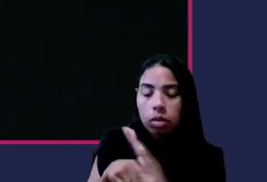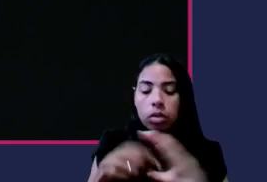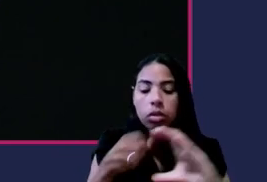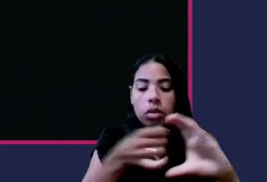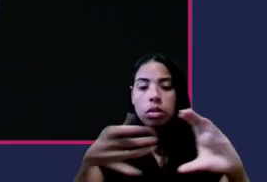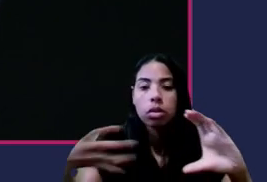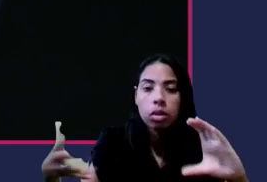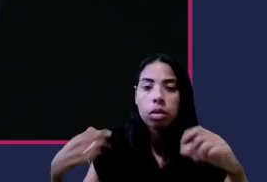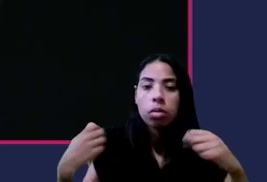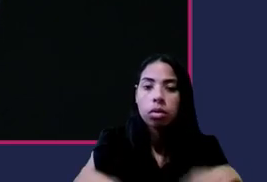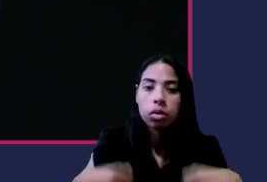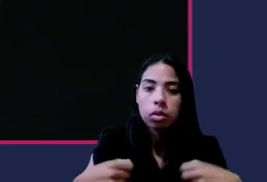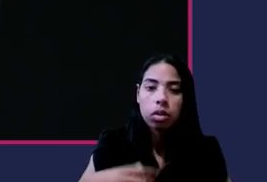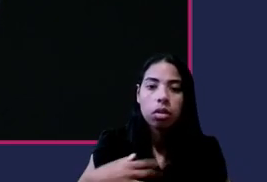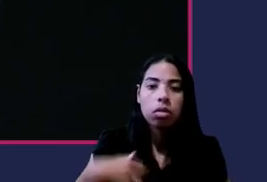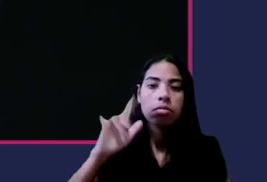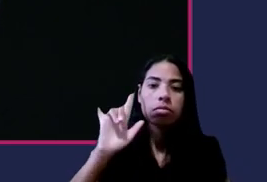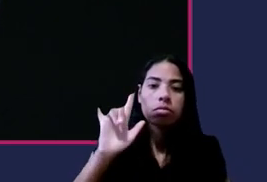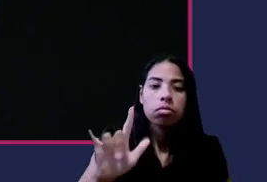promote